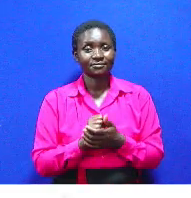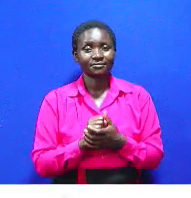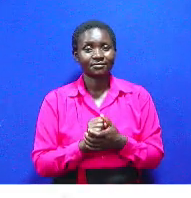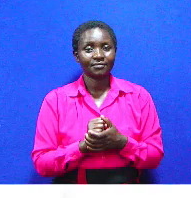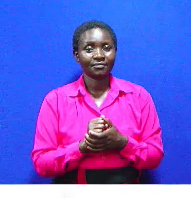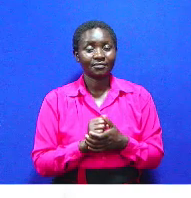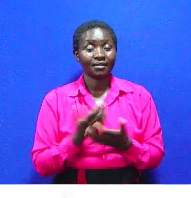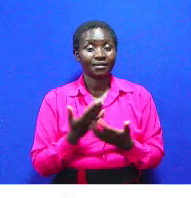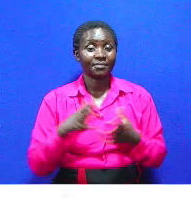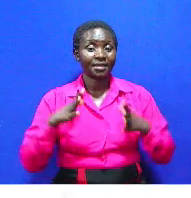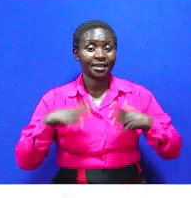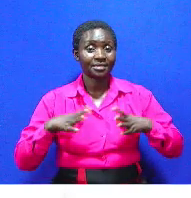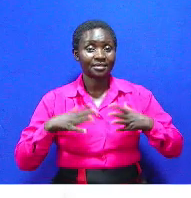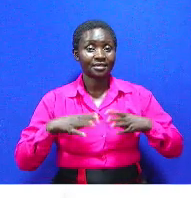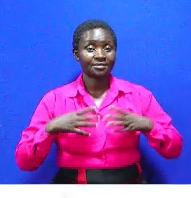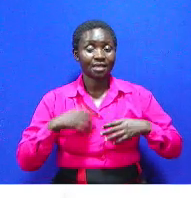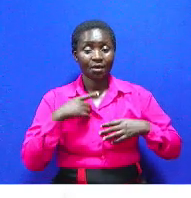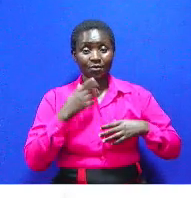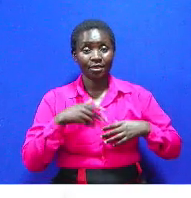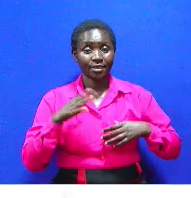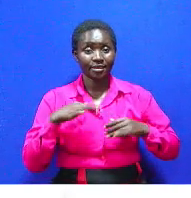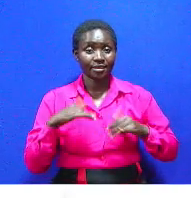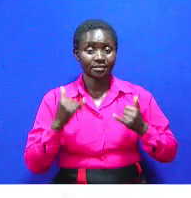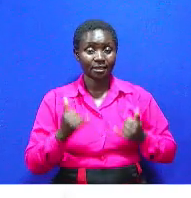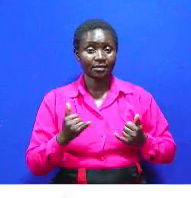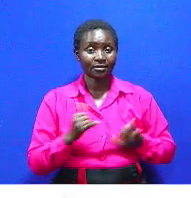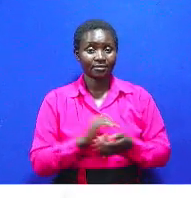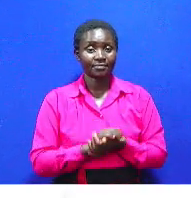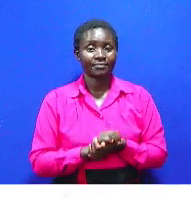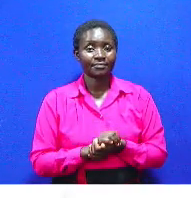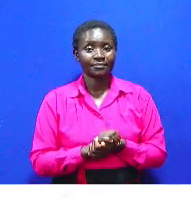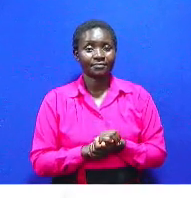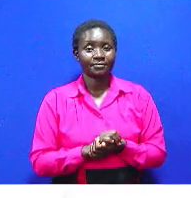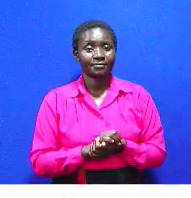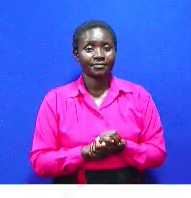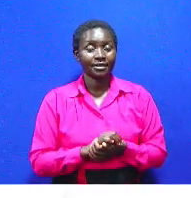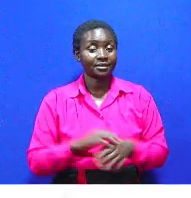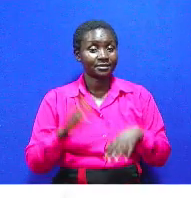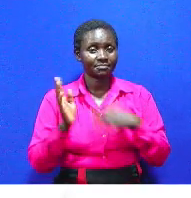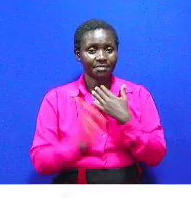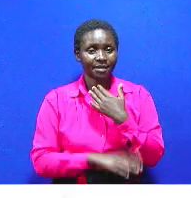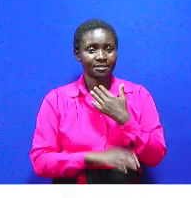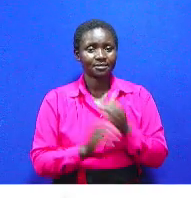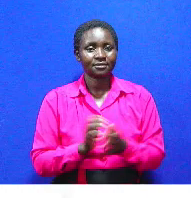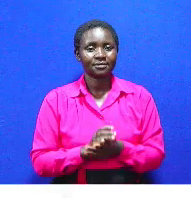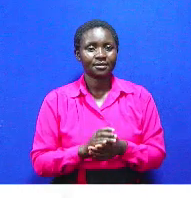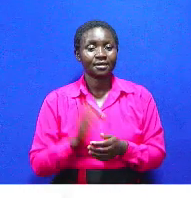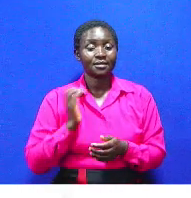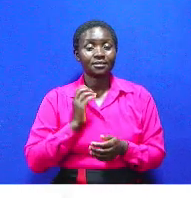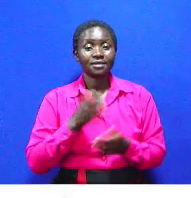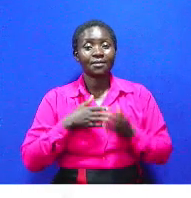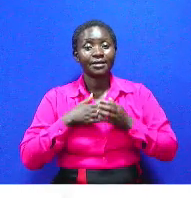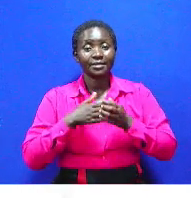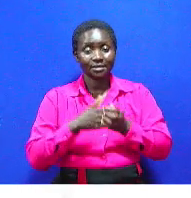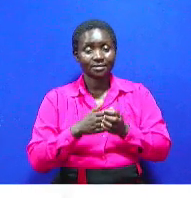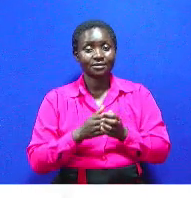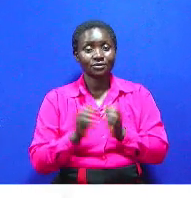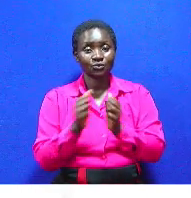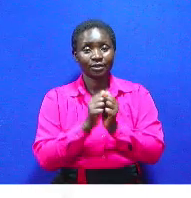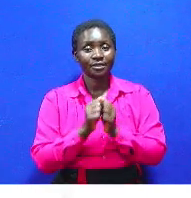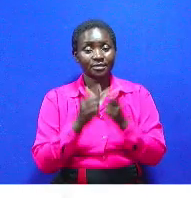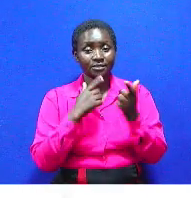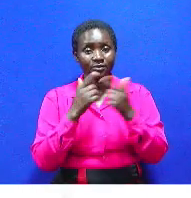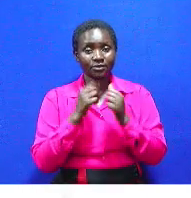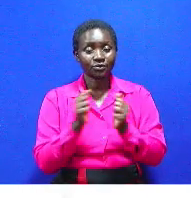Momeni, the county, when I got a ranga in the Kerikia, Abarai, we told Gato Waterana to